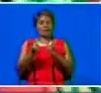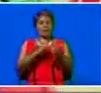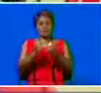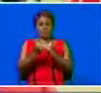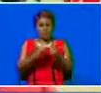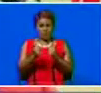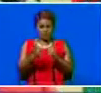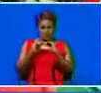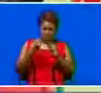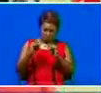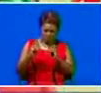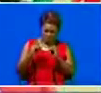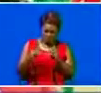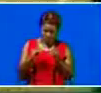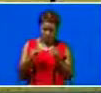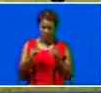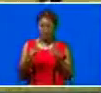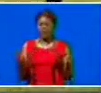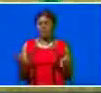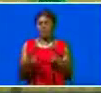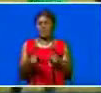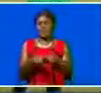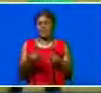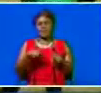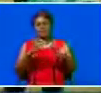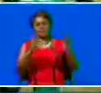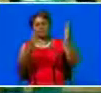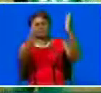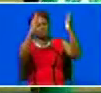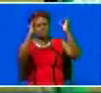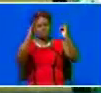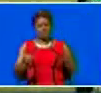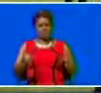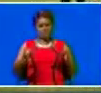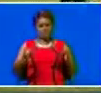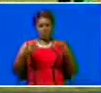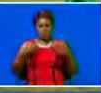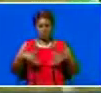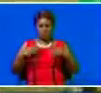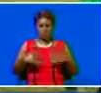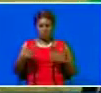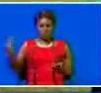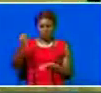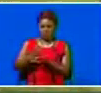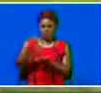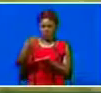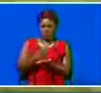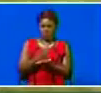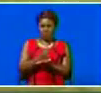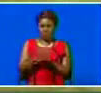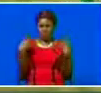the training methods that you have developed here in training. And also, I should congratulate the new players that we slotted in this particular squad. Had a